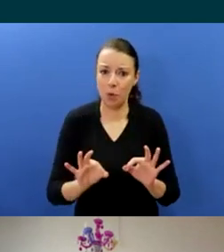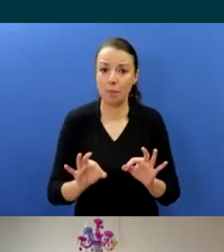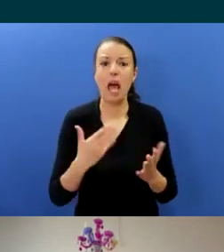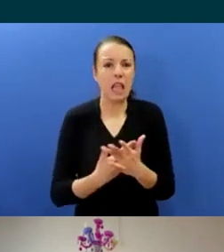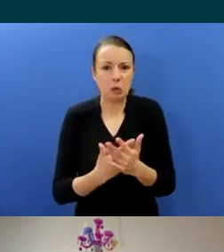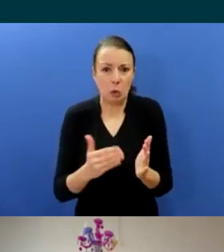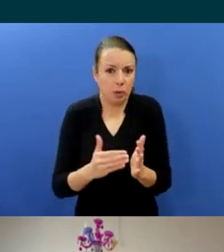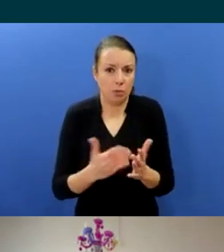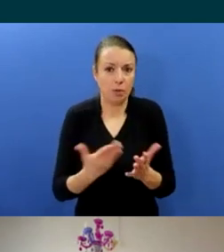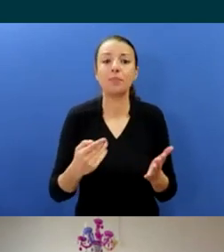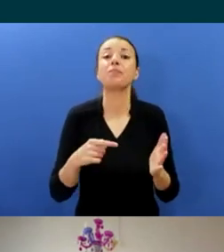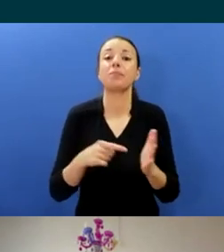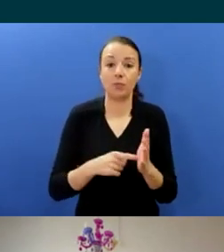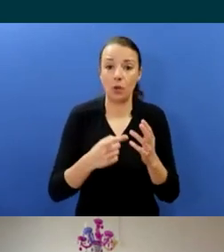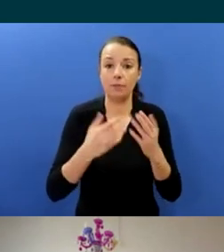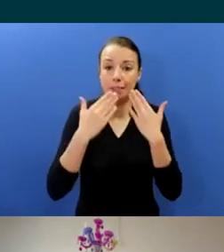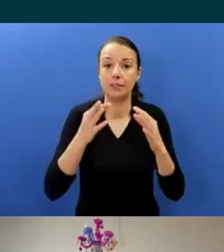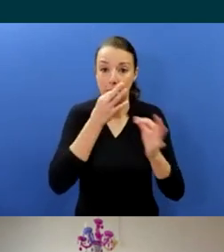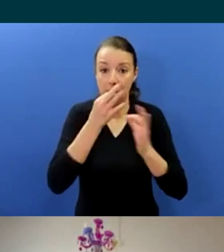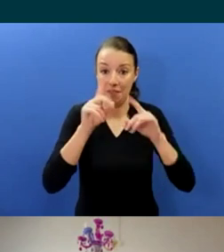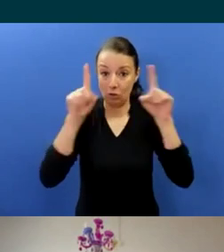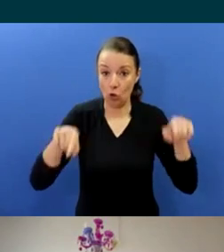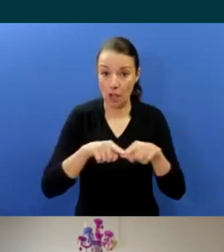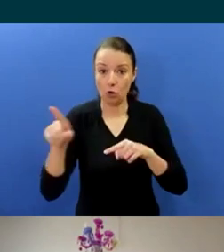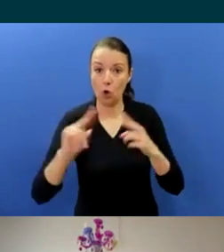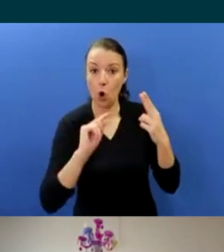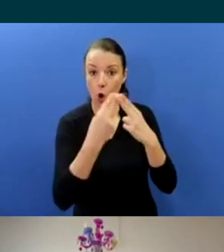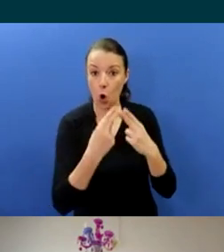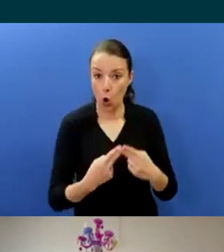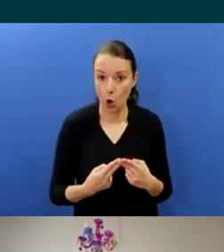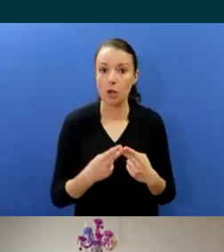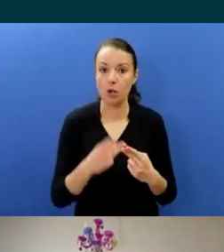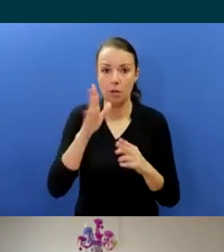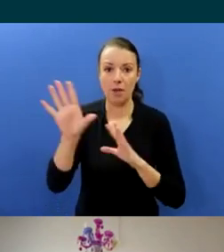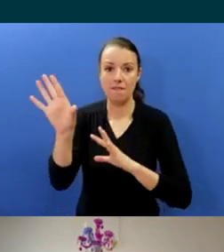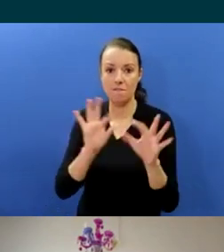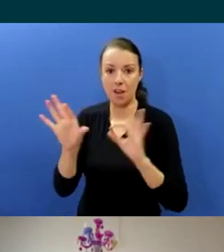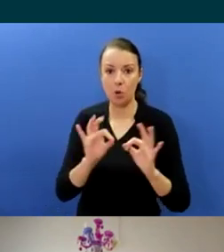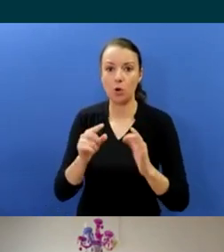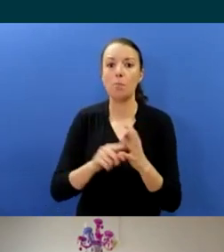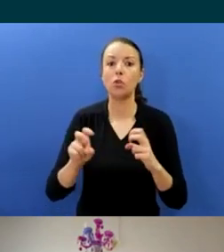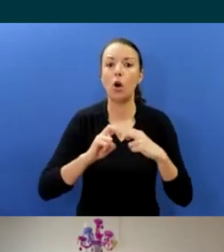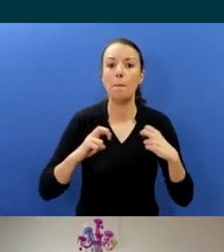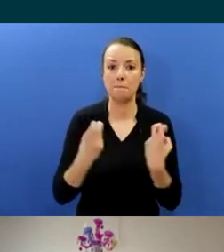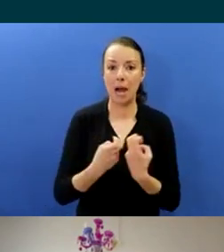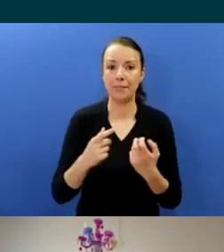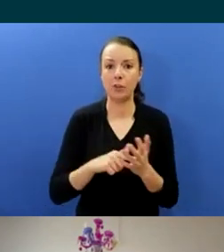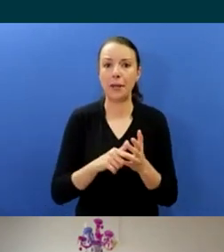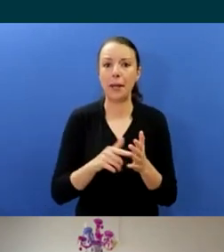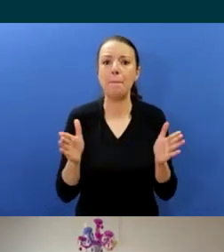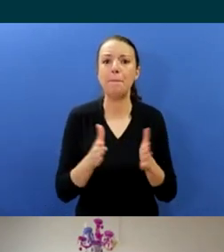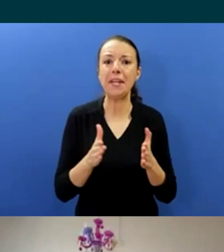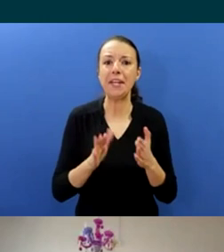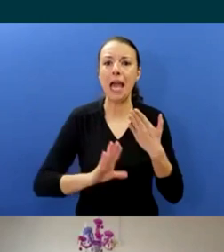citizens, they have to represent the population of the city, meaning that the percentage of young people, the percentage of